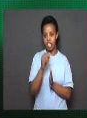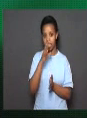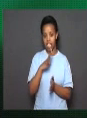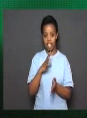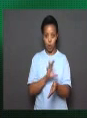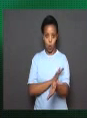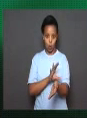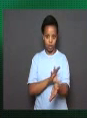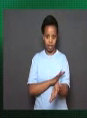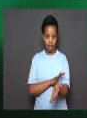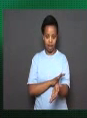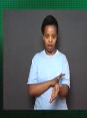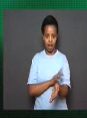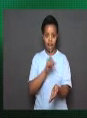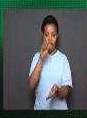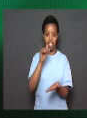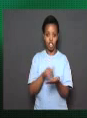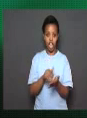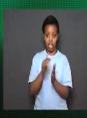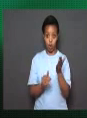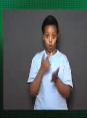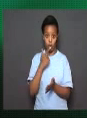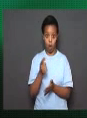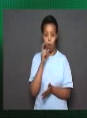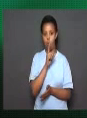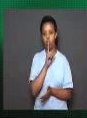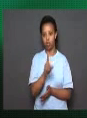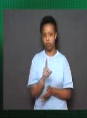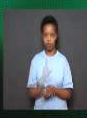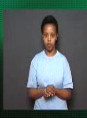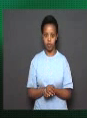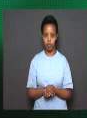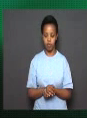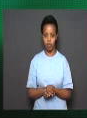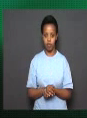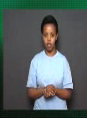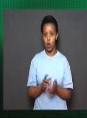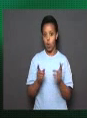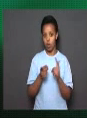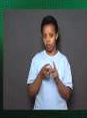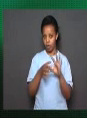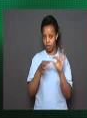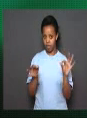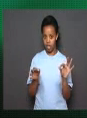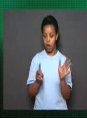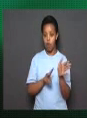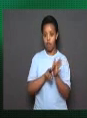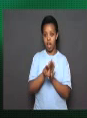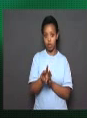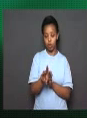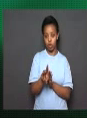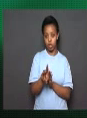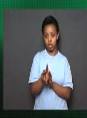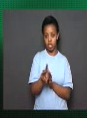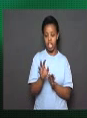than normal human cells," is false. The statement, "Viruses can only